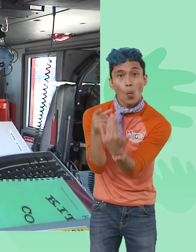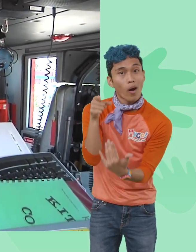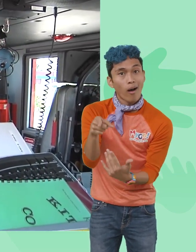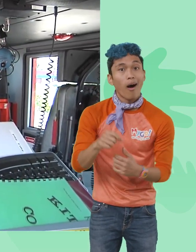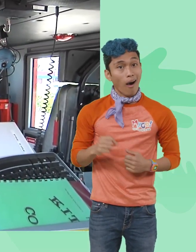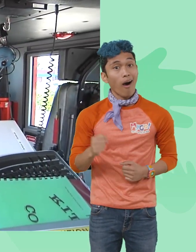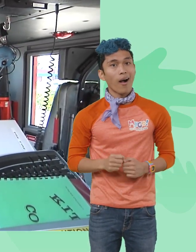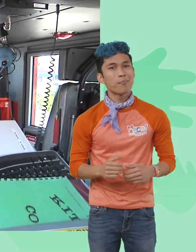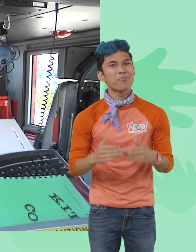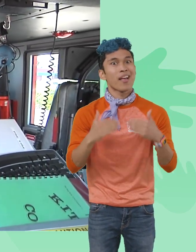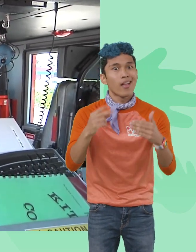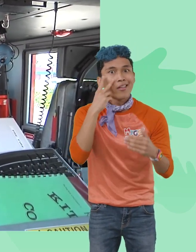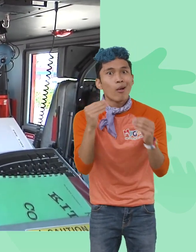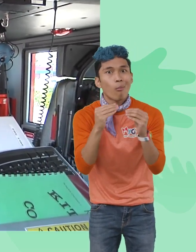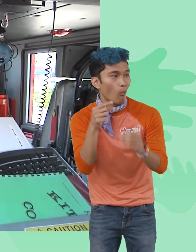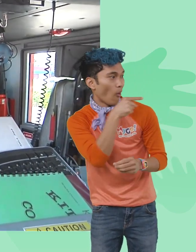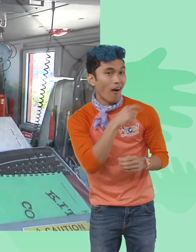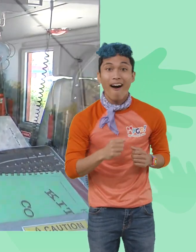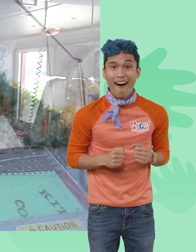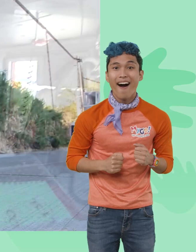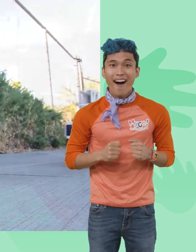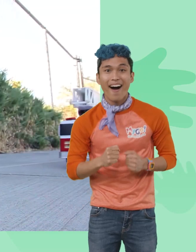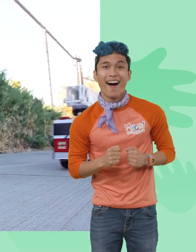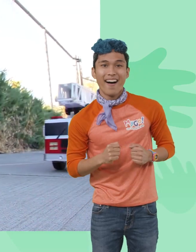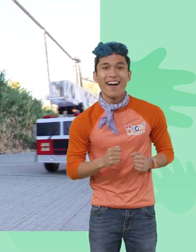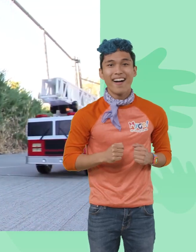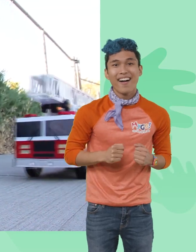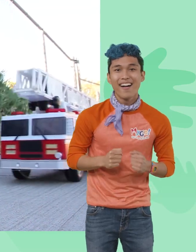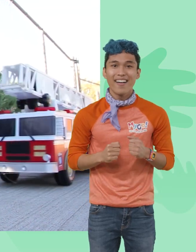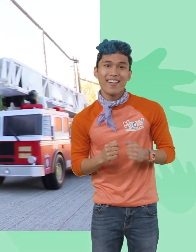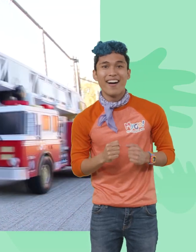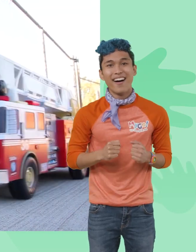fire. Let's check out some more of the fire truck.